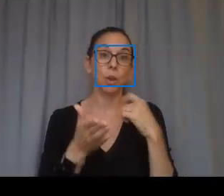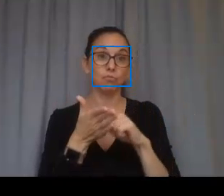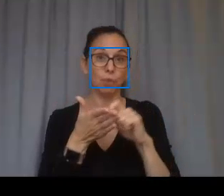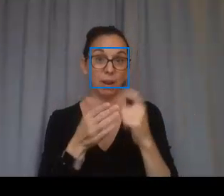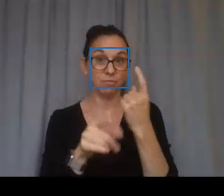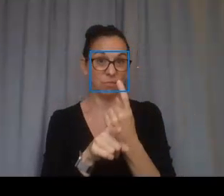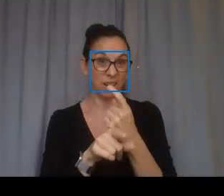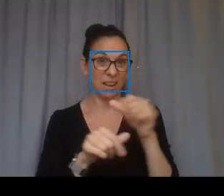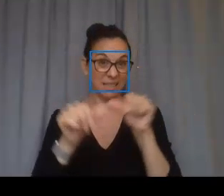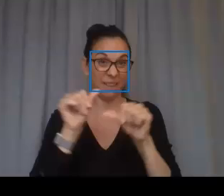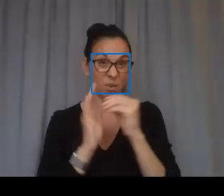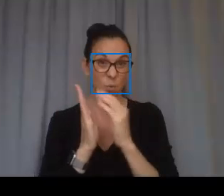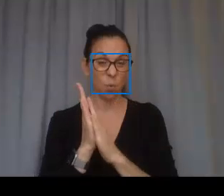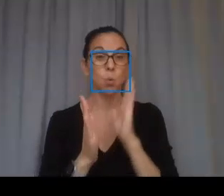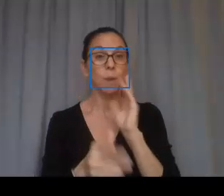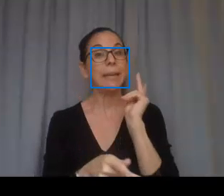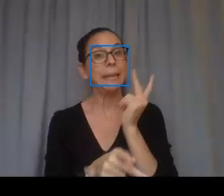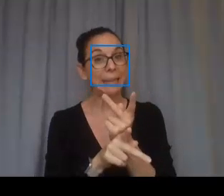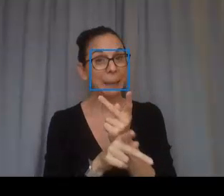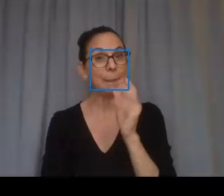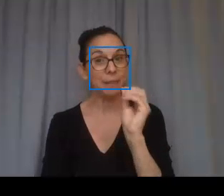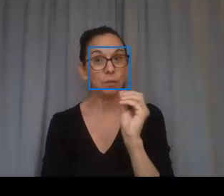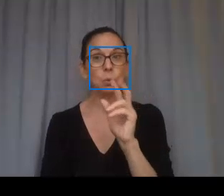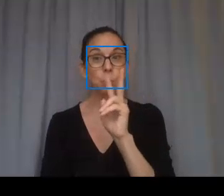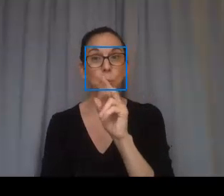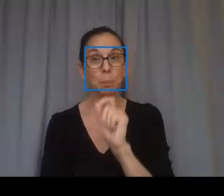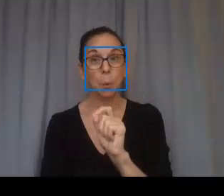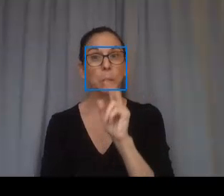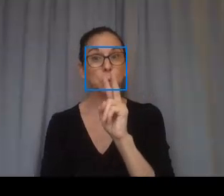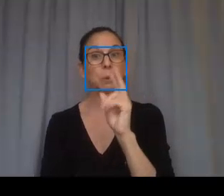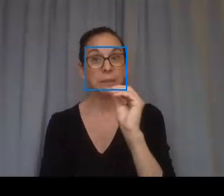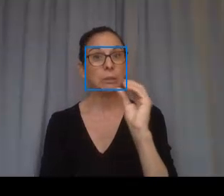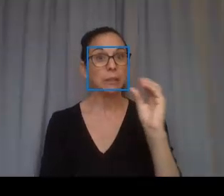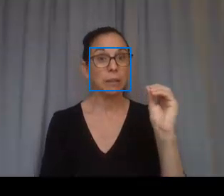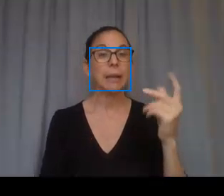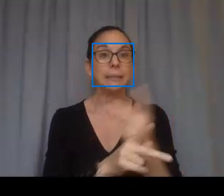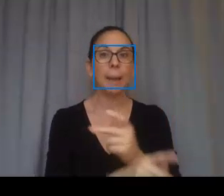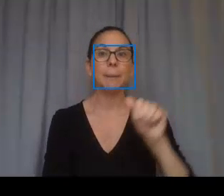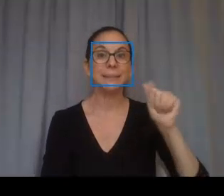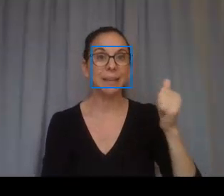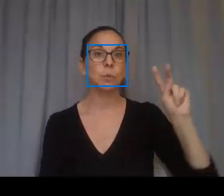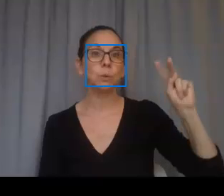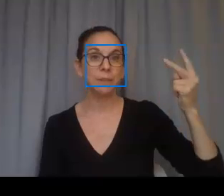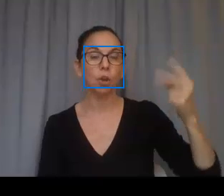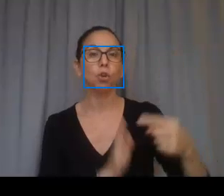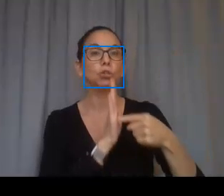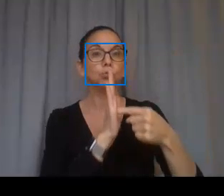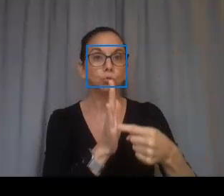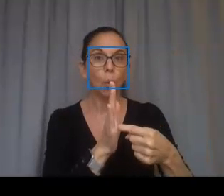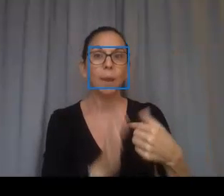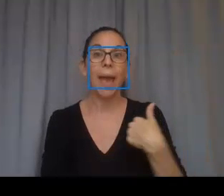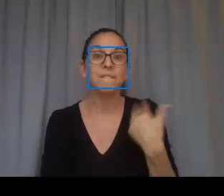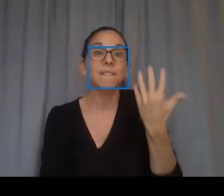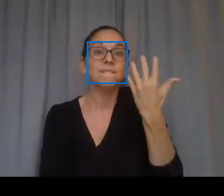scientific notation, we would keep the zeros. It would be 2.2000 times 10 to the second, showing that there are actually